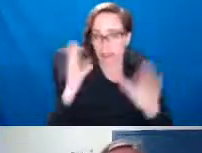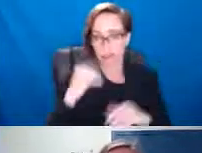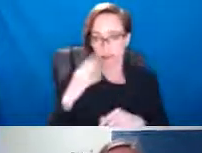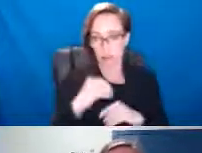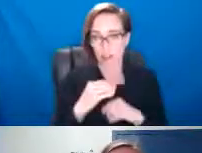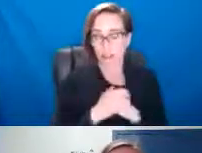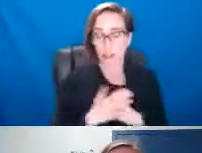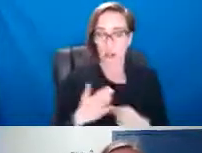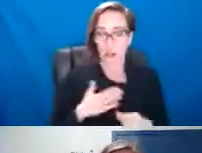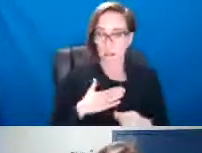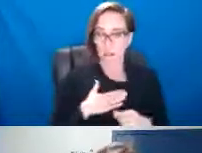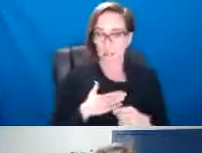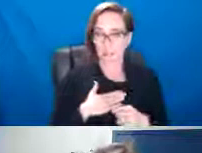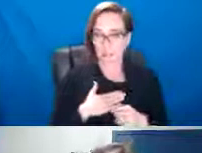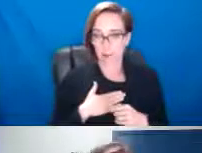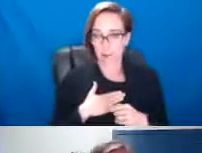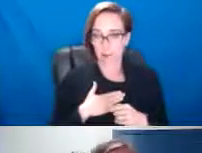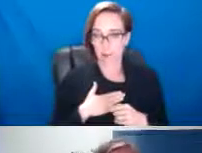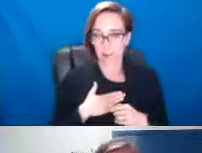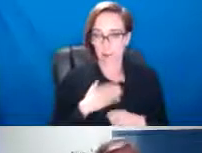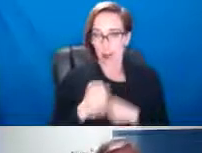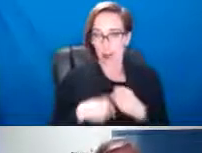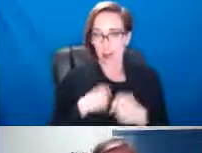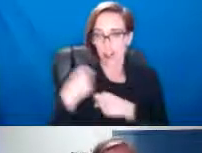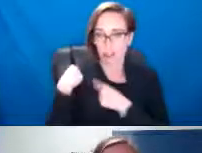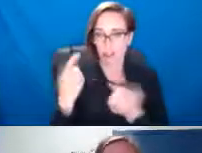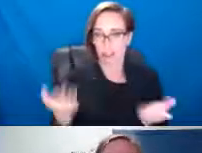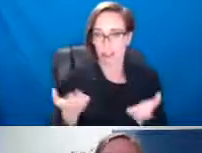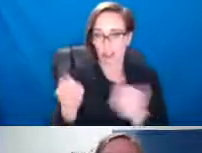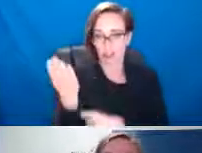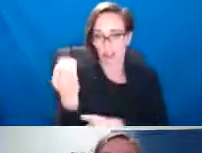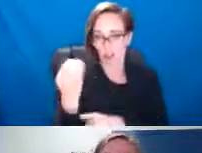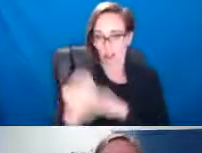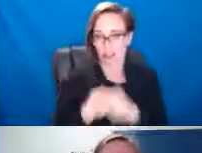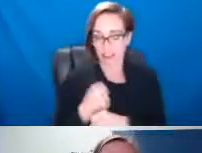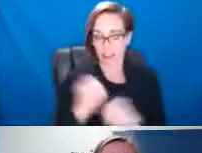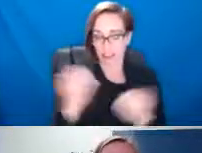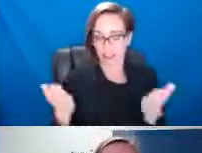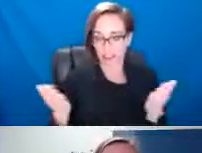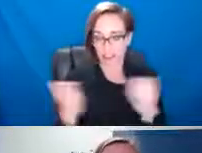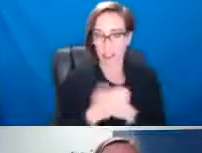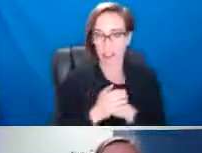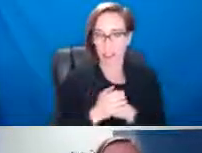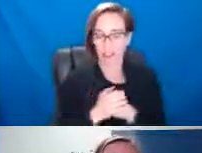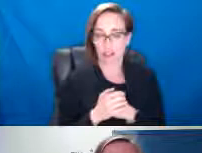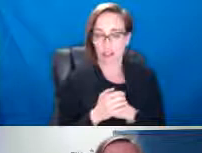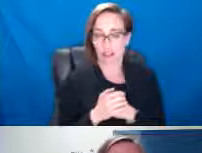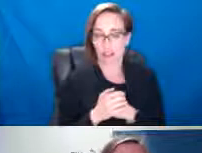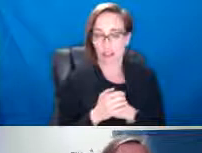my training throughout the years I've been here, which are 14 short years, throughout those